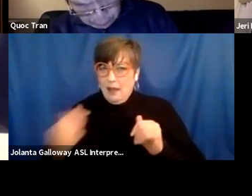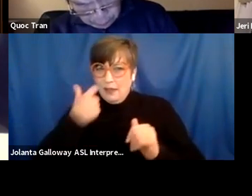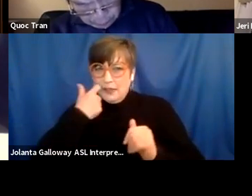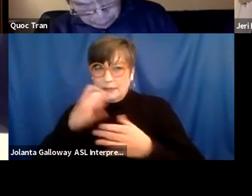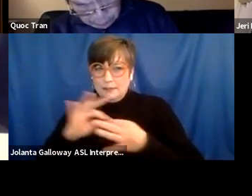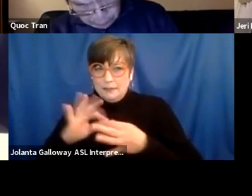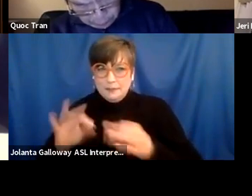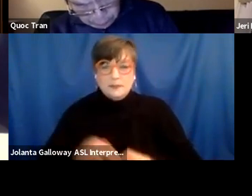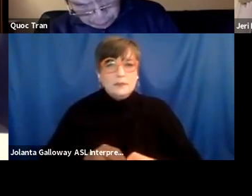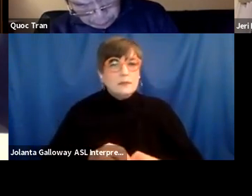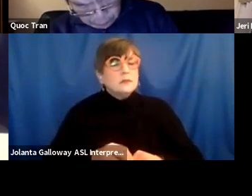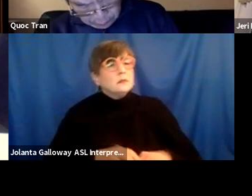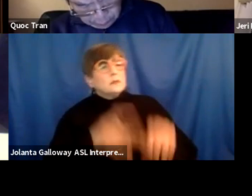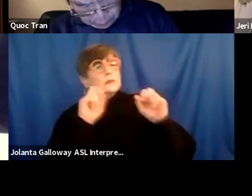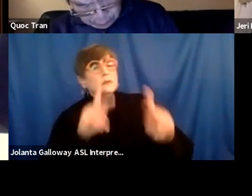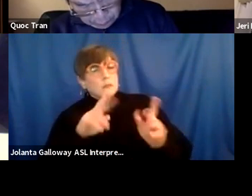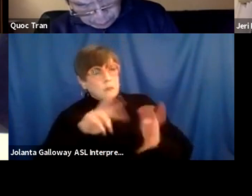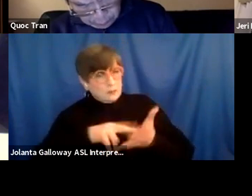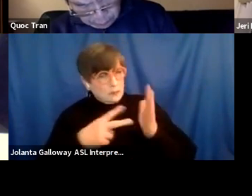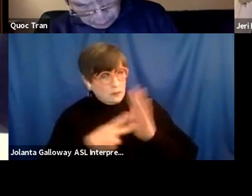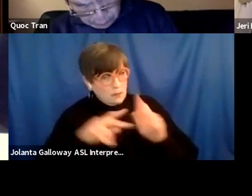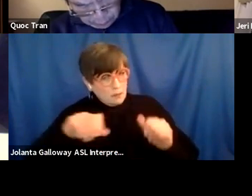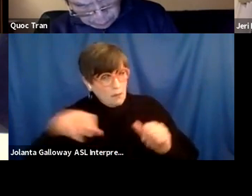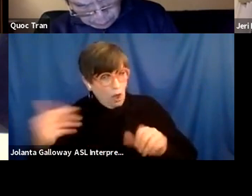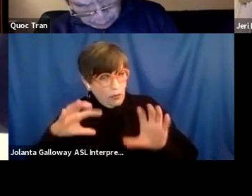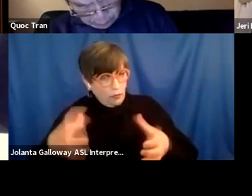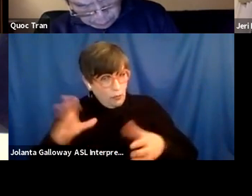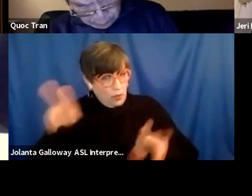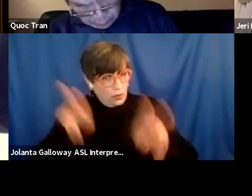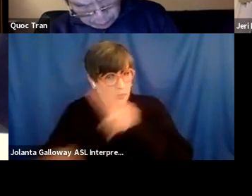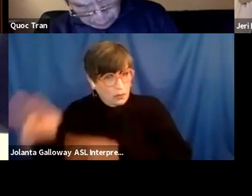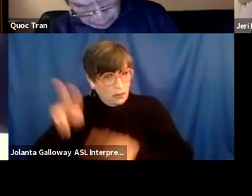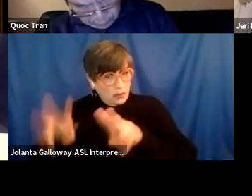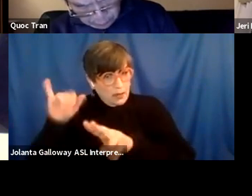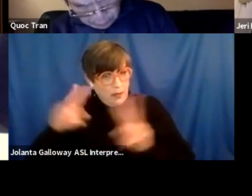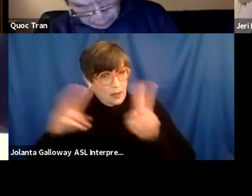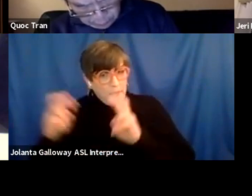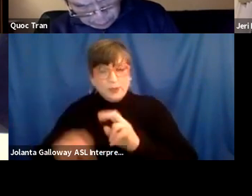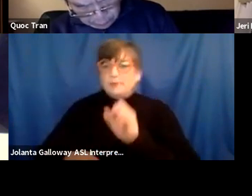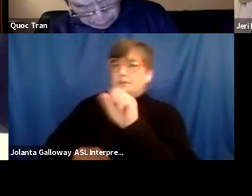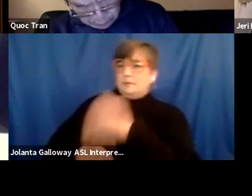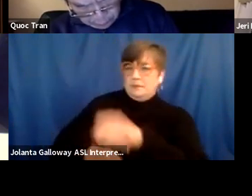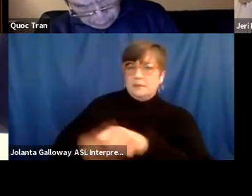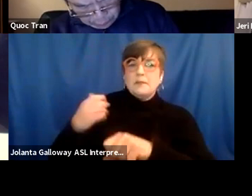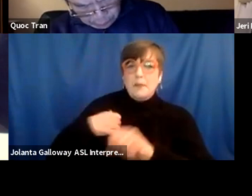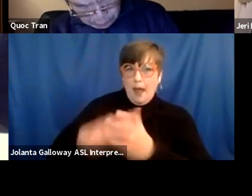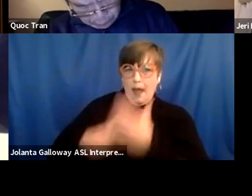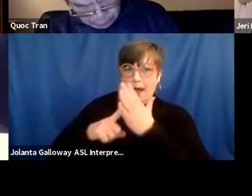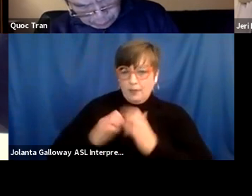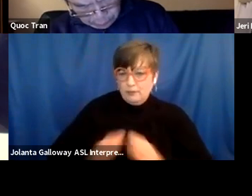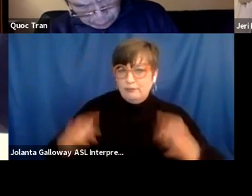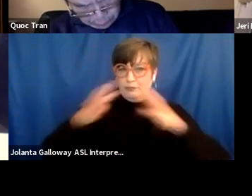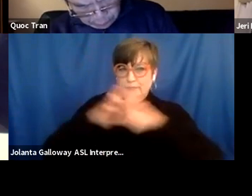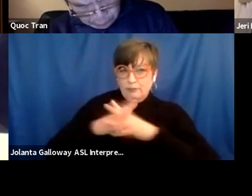Okay, so will there be another group looking at that issue? Yeah, I'll need to convene a group to look at that with